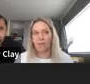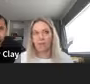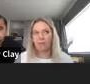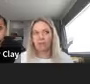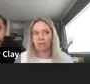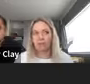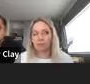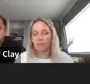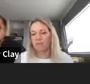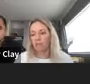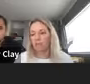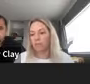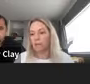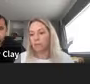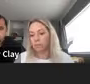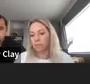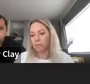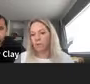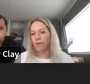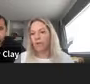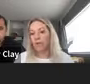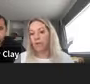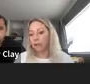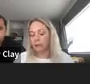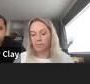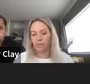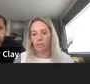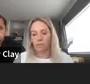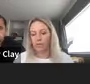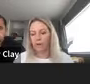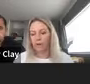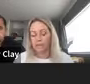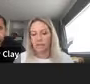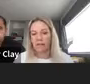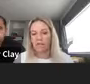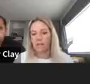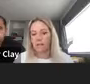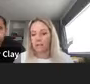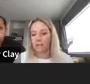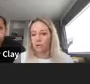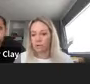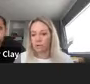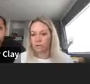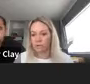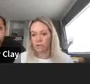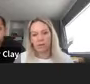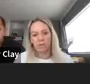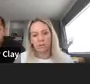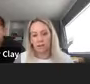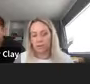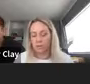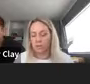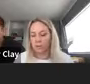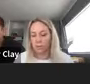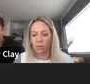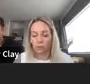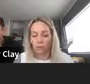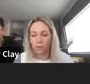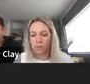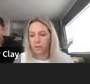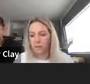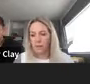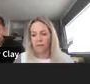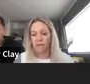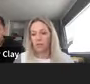too much up to individual people. And I have tried to engage with council on this. I've tried to engage with our